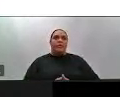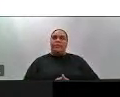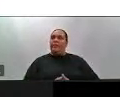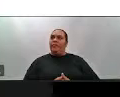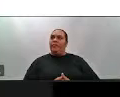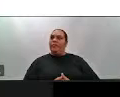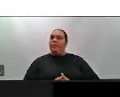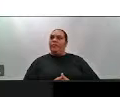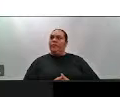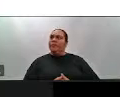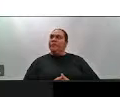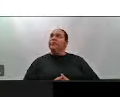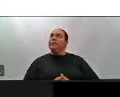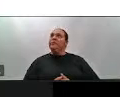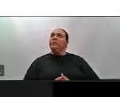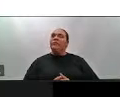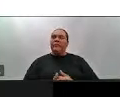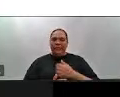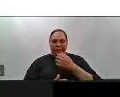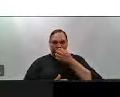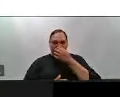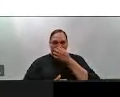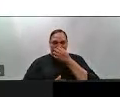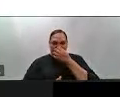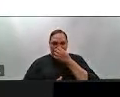In terms of the